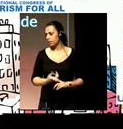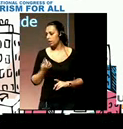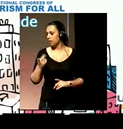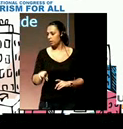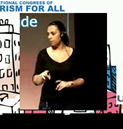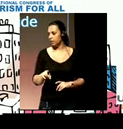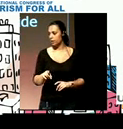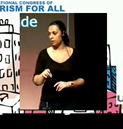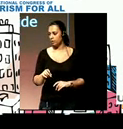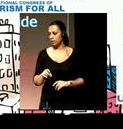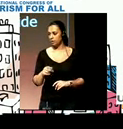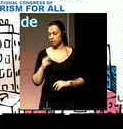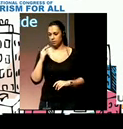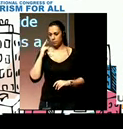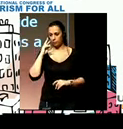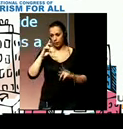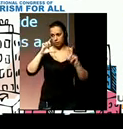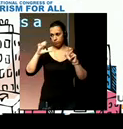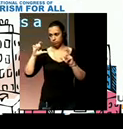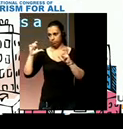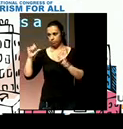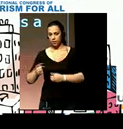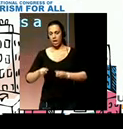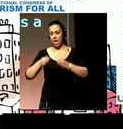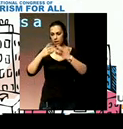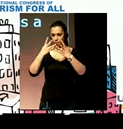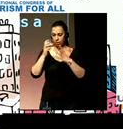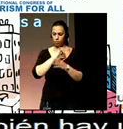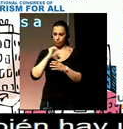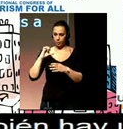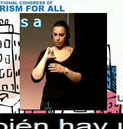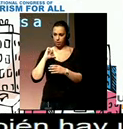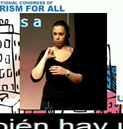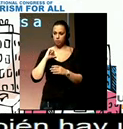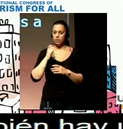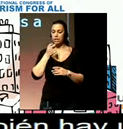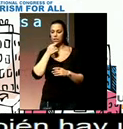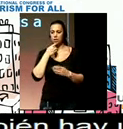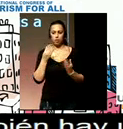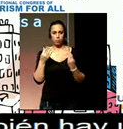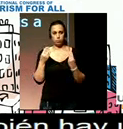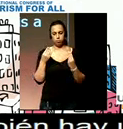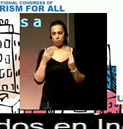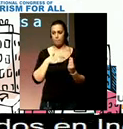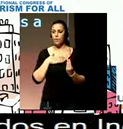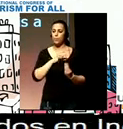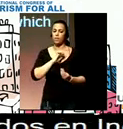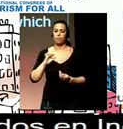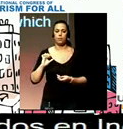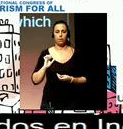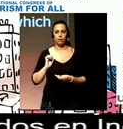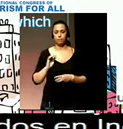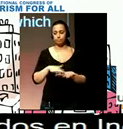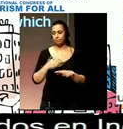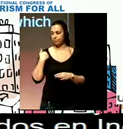private house in Ireland, privately owned, but which is now open to the public. And for us, the legislation